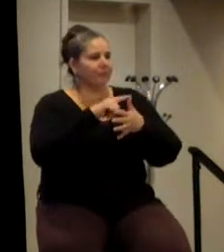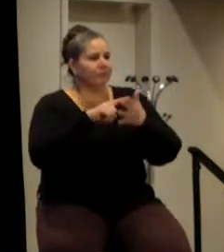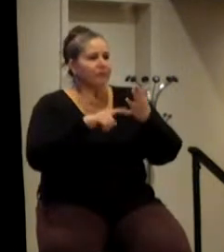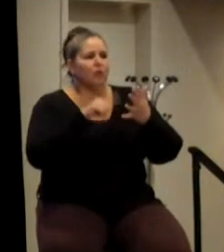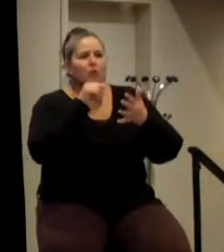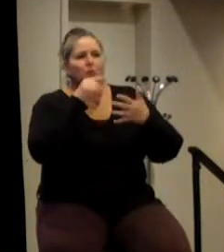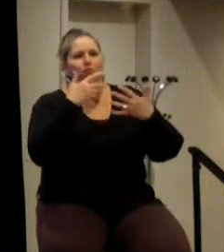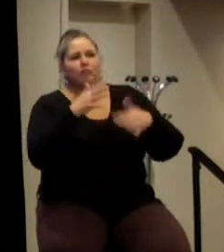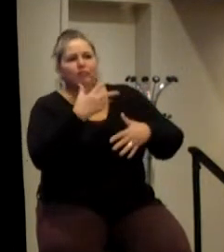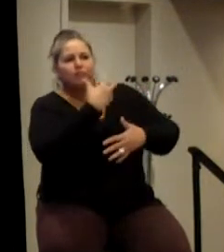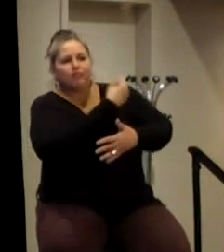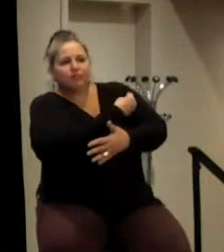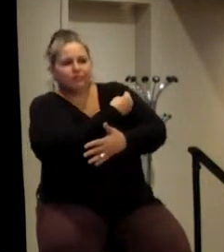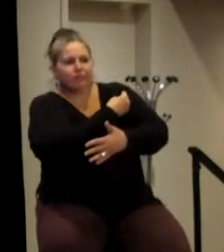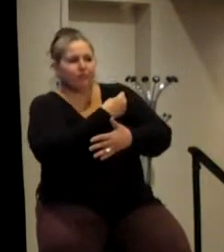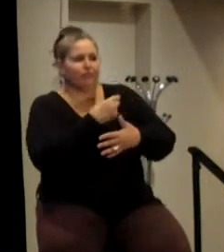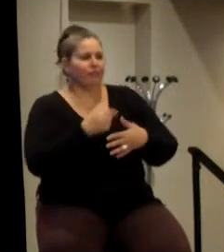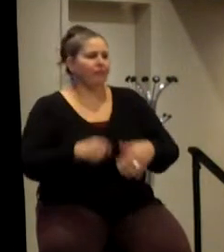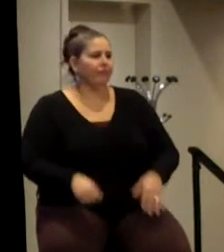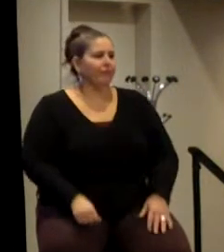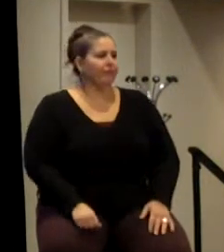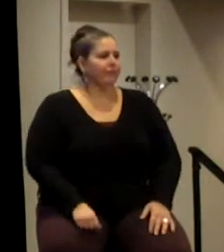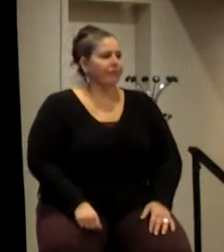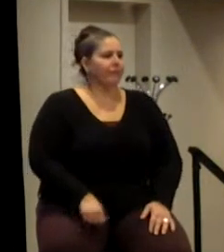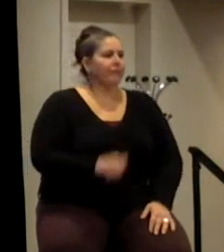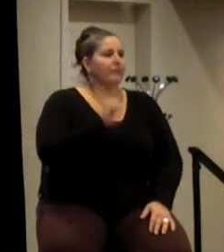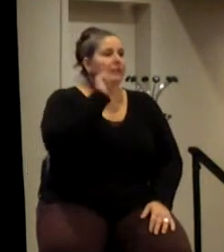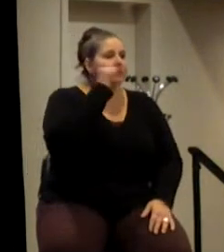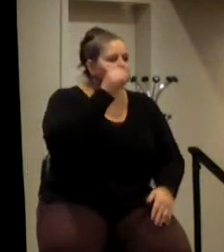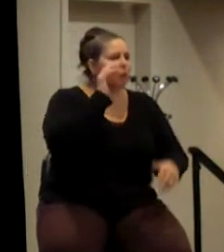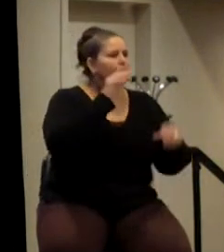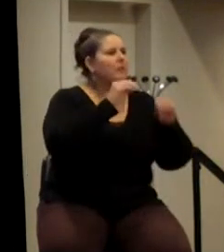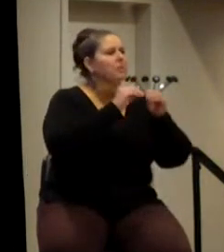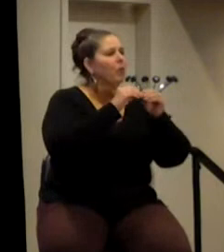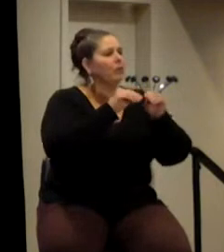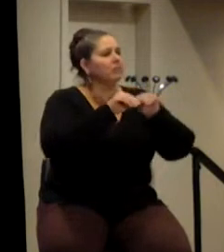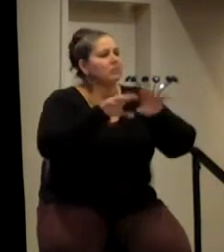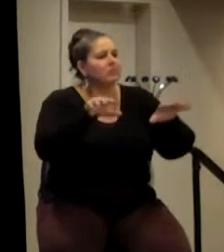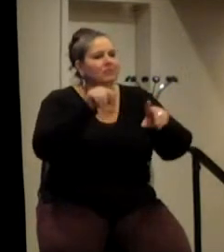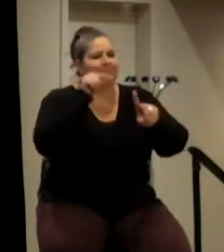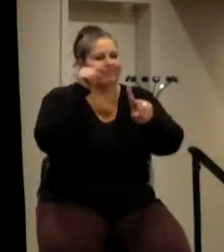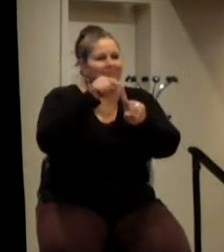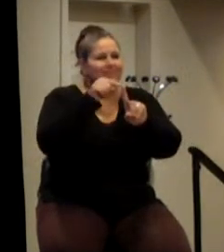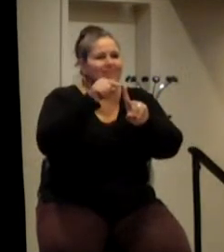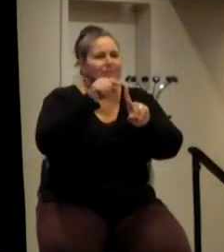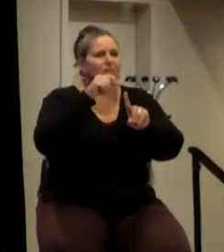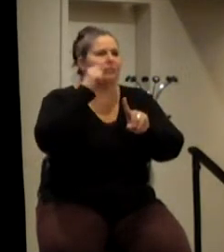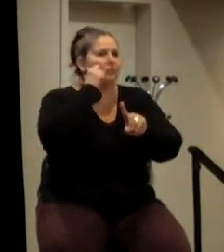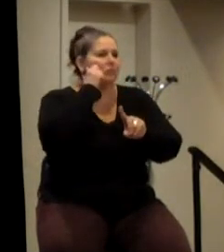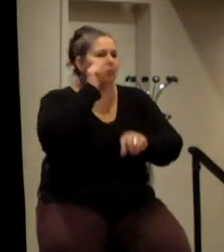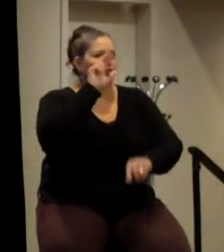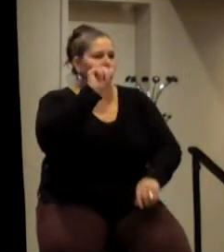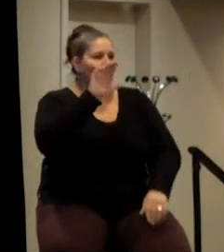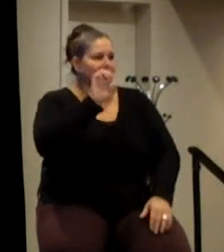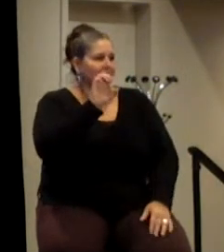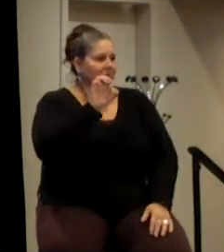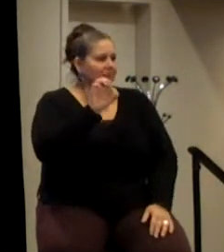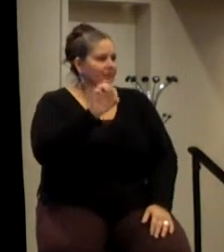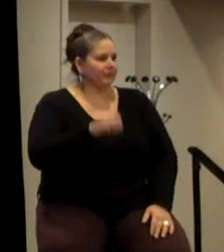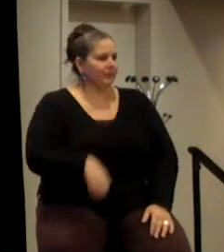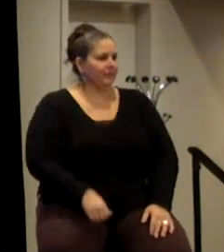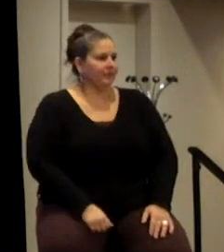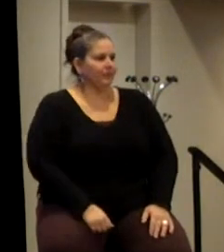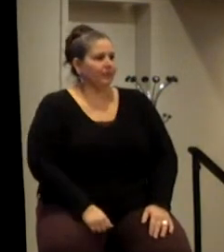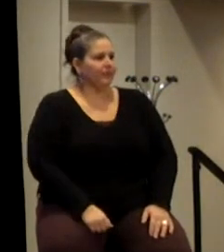release the race data once we have it finalized from our pod today. But I do have